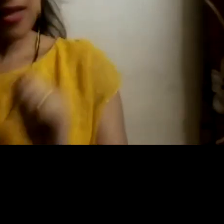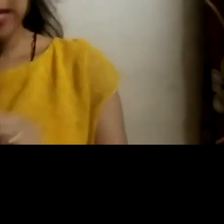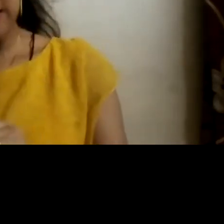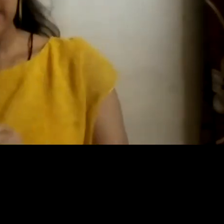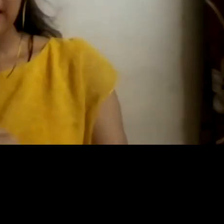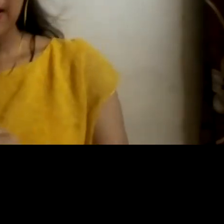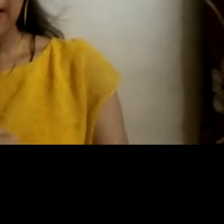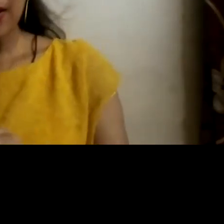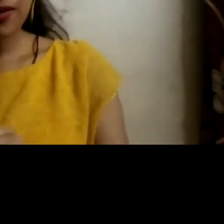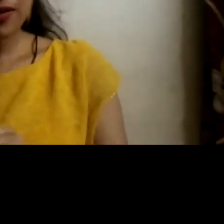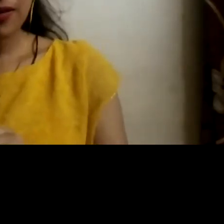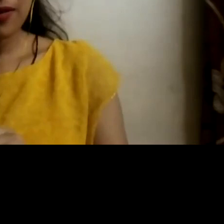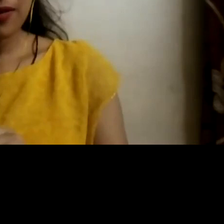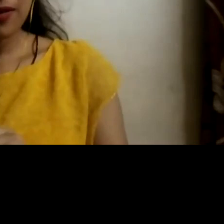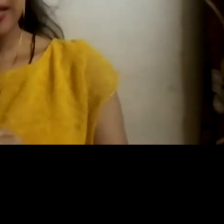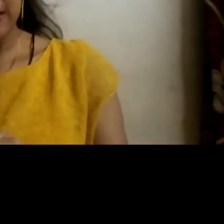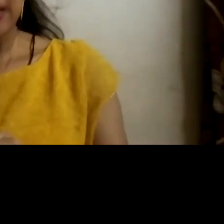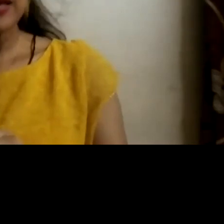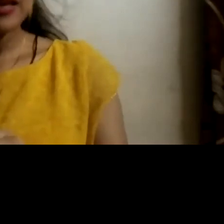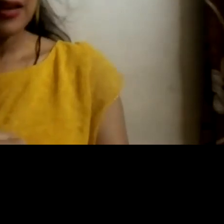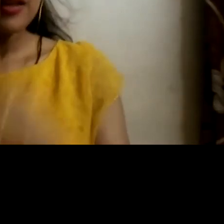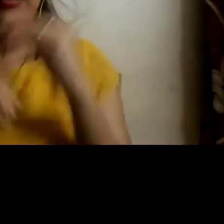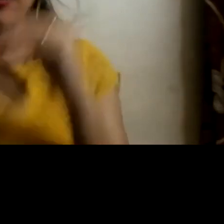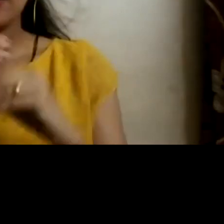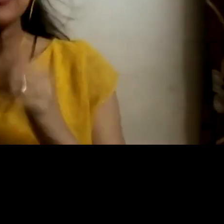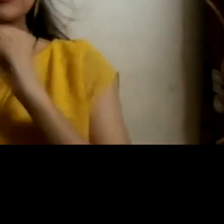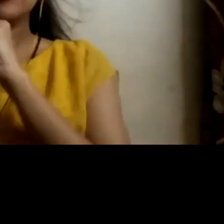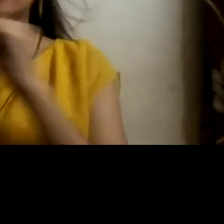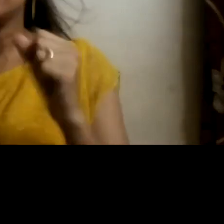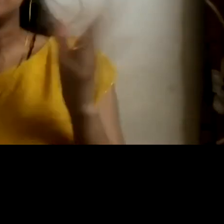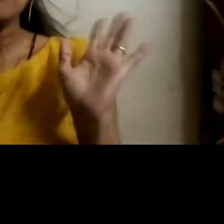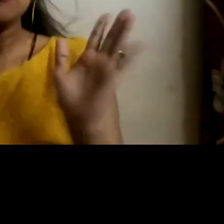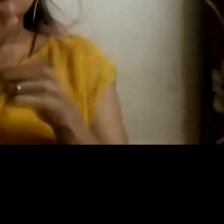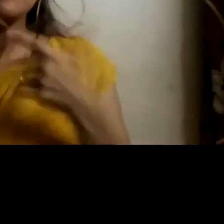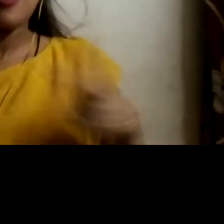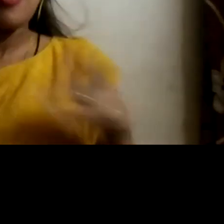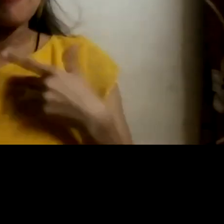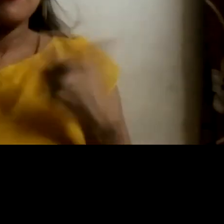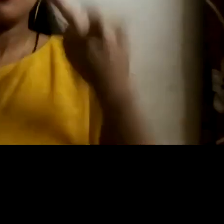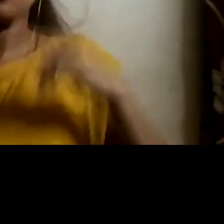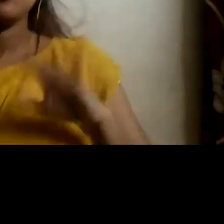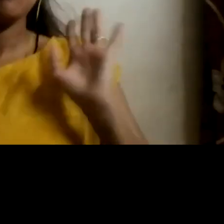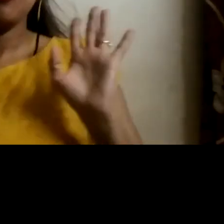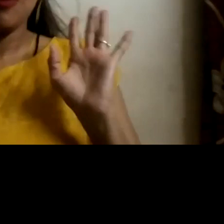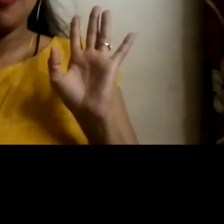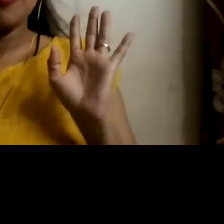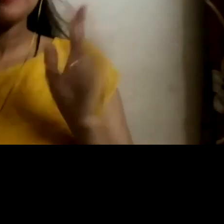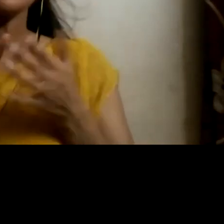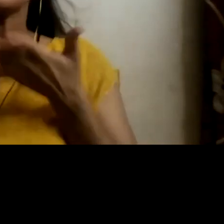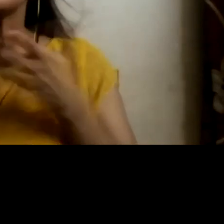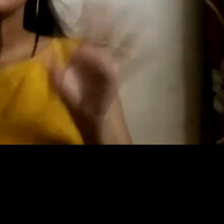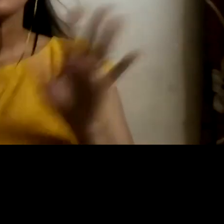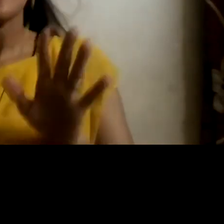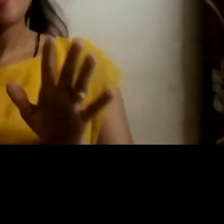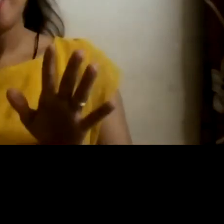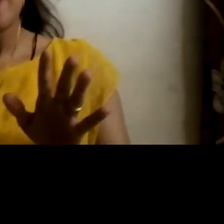Hindi. Of course, I hope it does not make it complex for the sign language to change the medium from English to